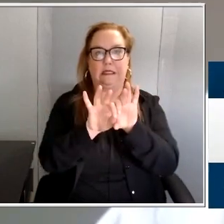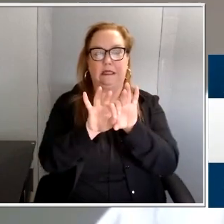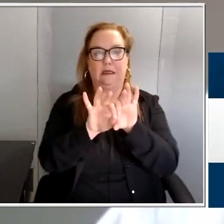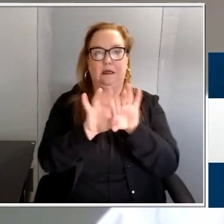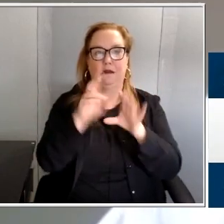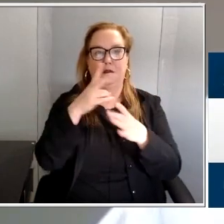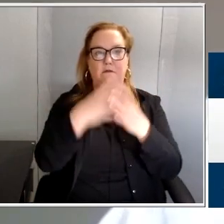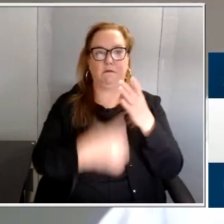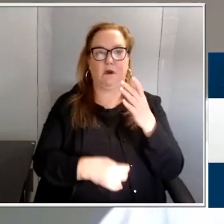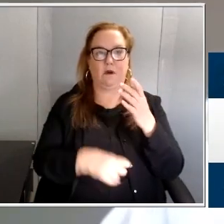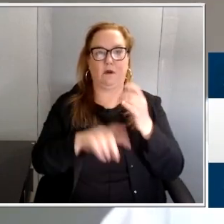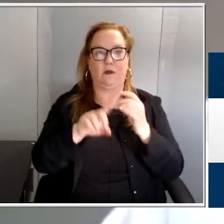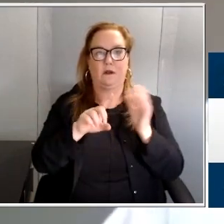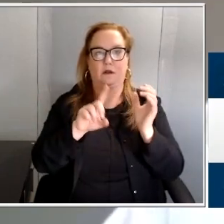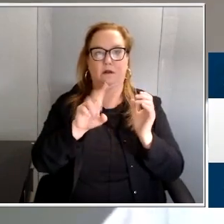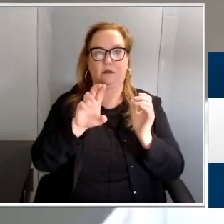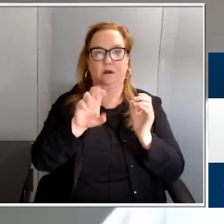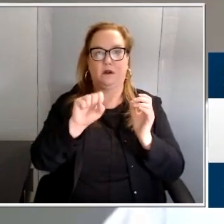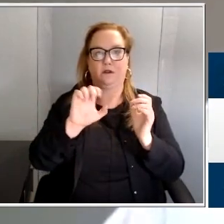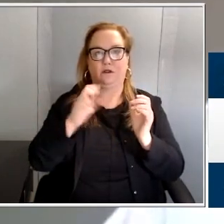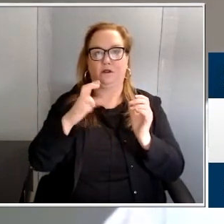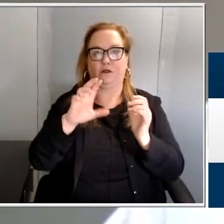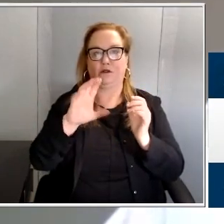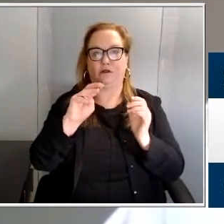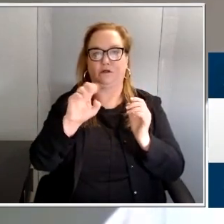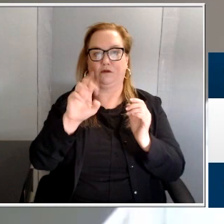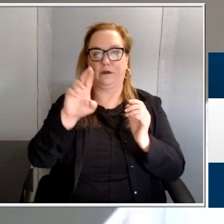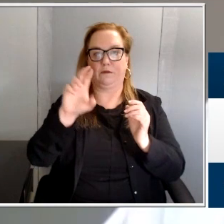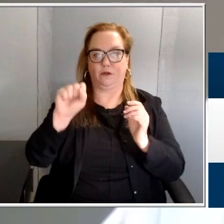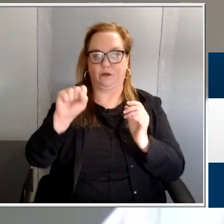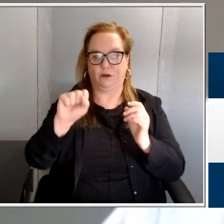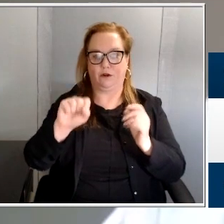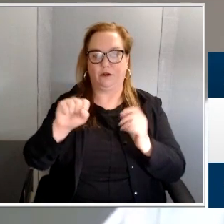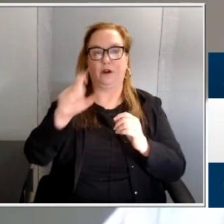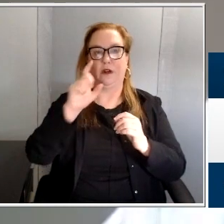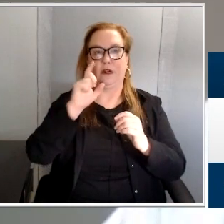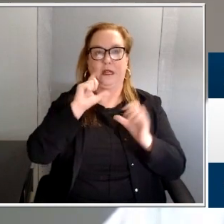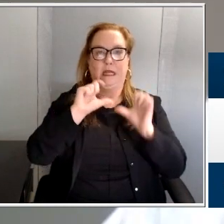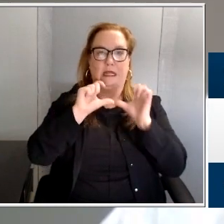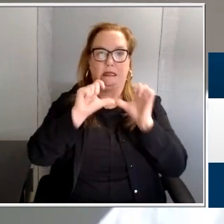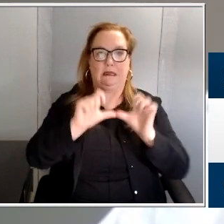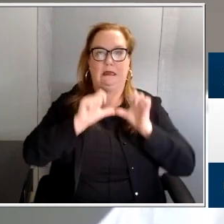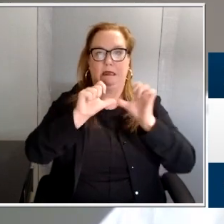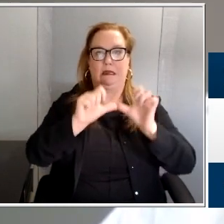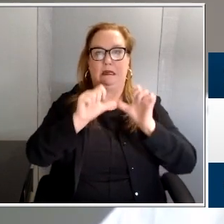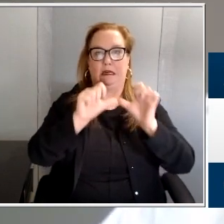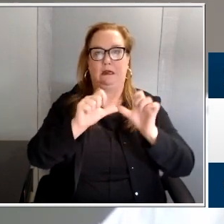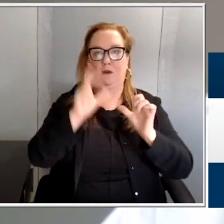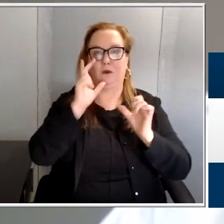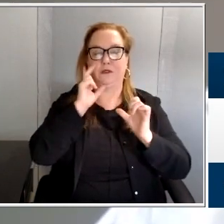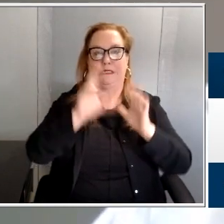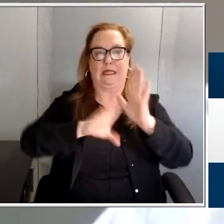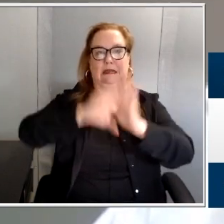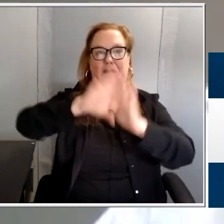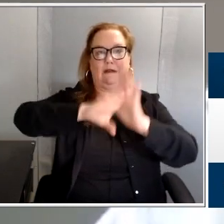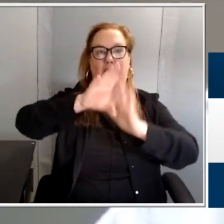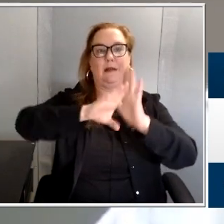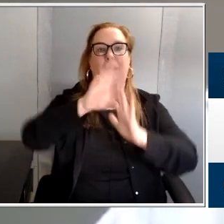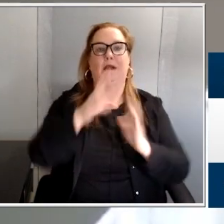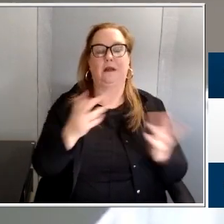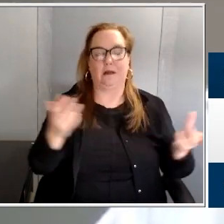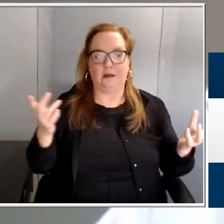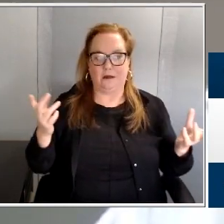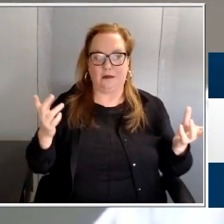both Dr. Kammerer and Dr. Scrimshire touched on, and that's the chronicity of this disease that we're seeing develop. And